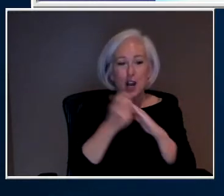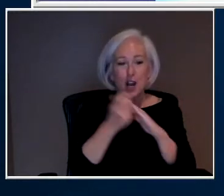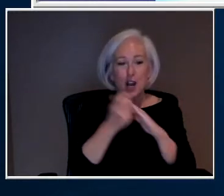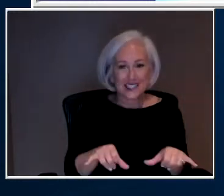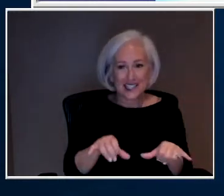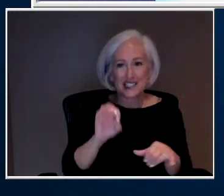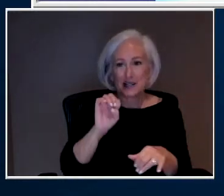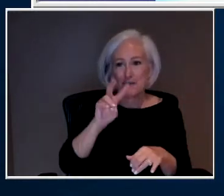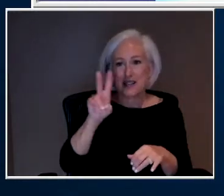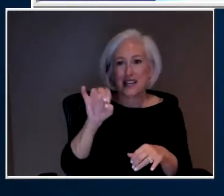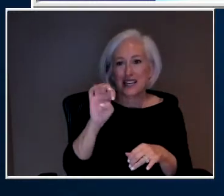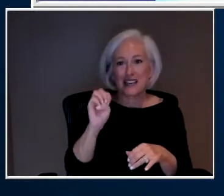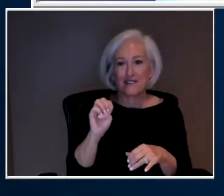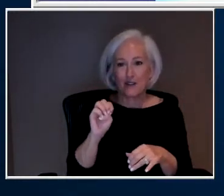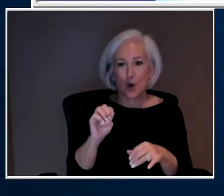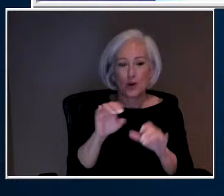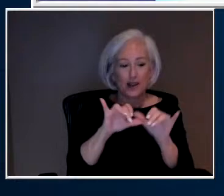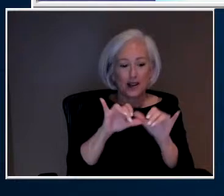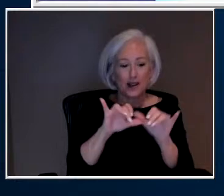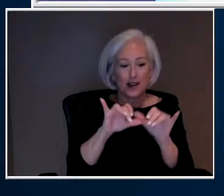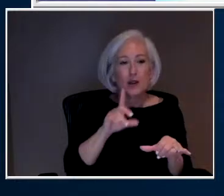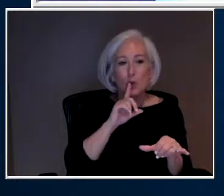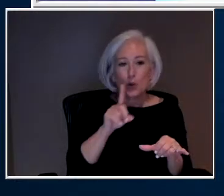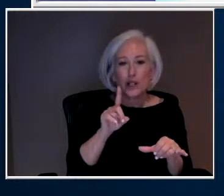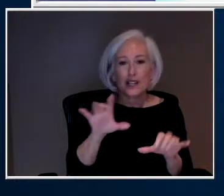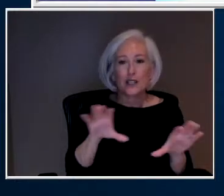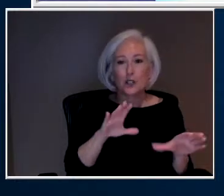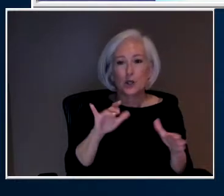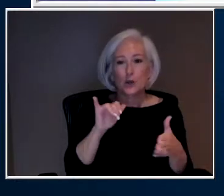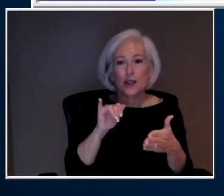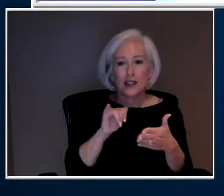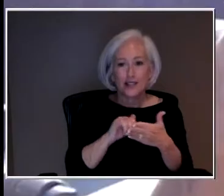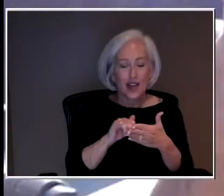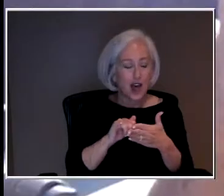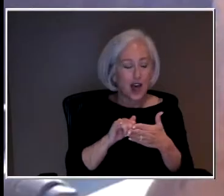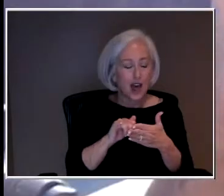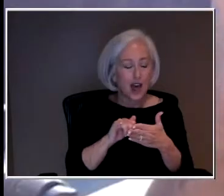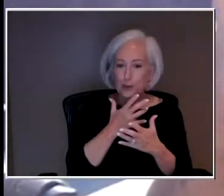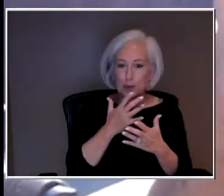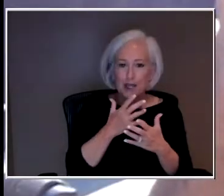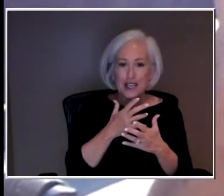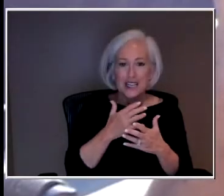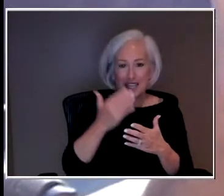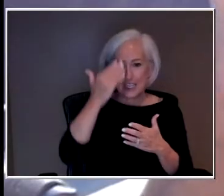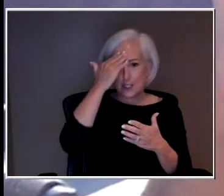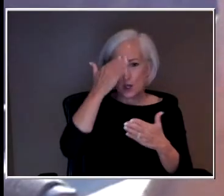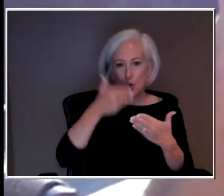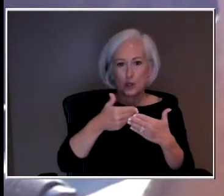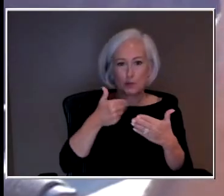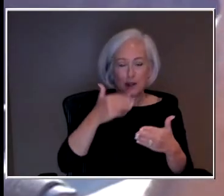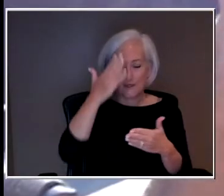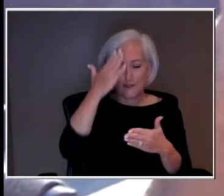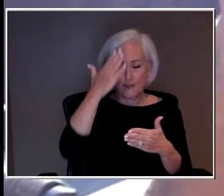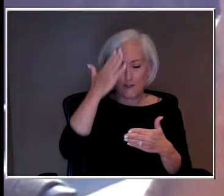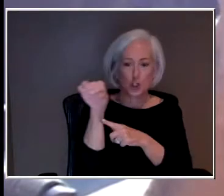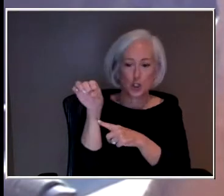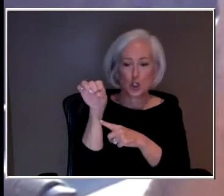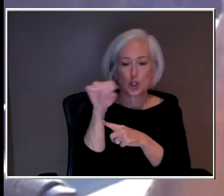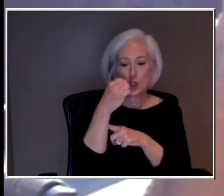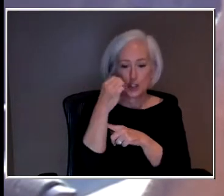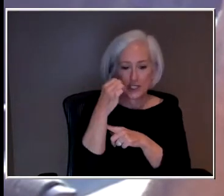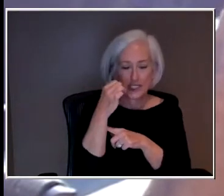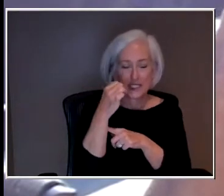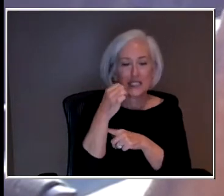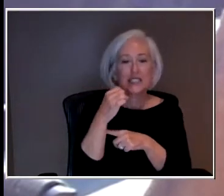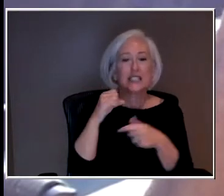Evoke Saluda system is essentially doing this on the microsecond level. It almost knows before she's going to turn that physiological signal is changing,